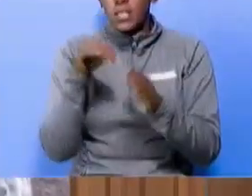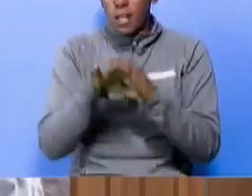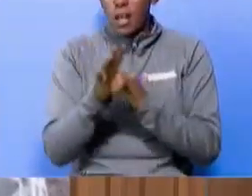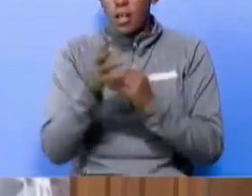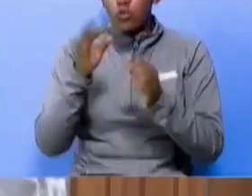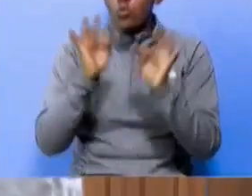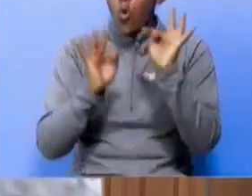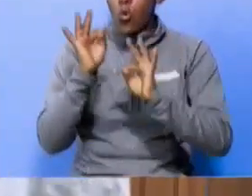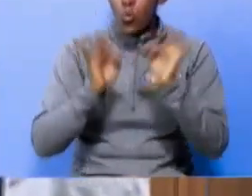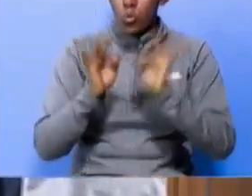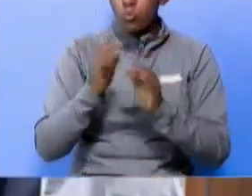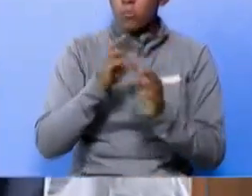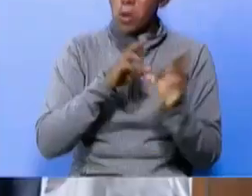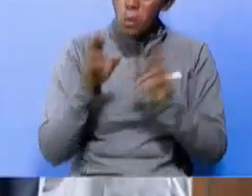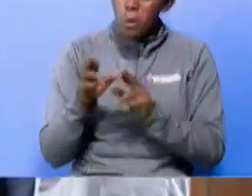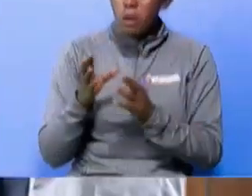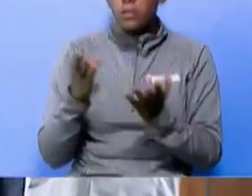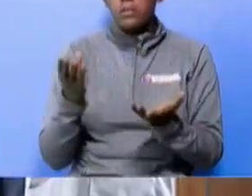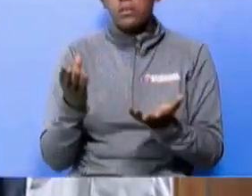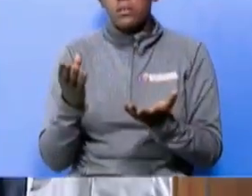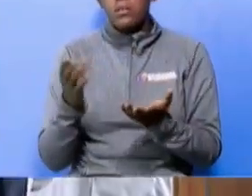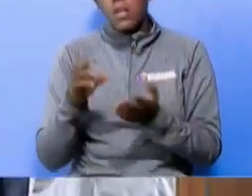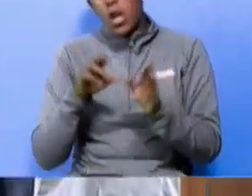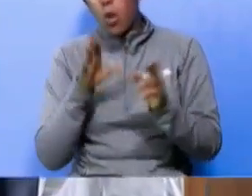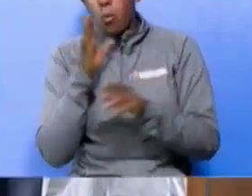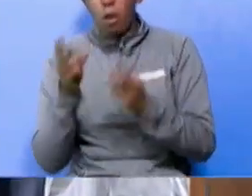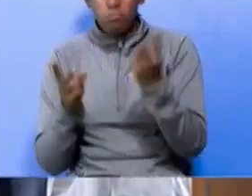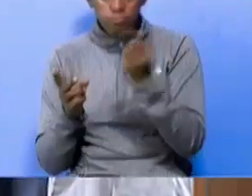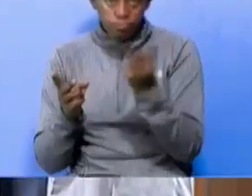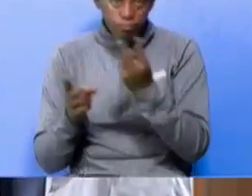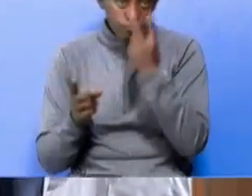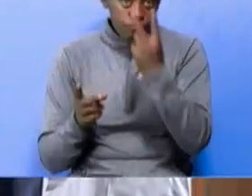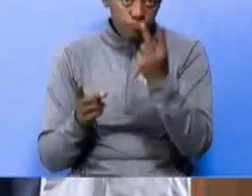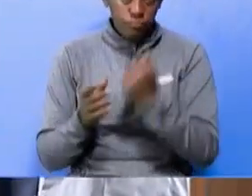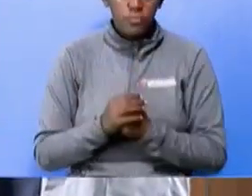the regular, others are irregular verbs.